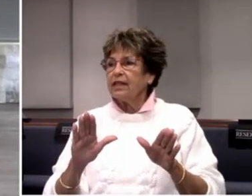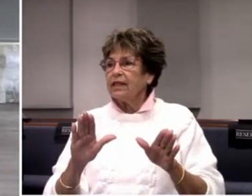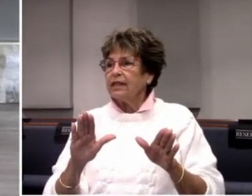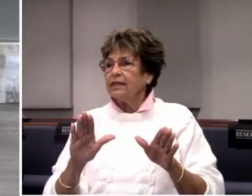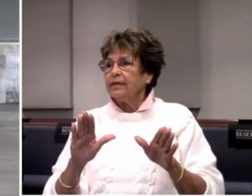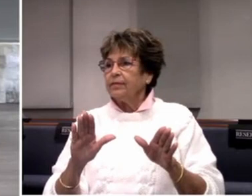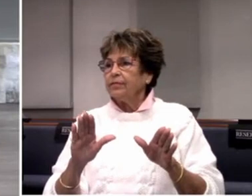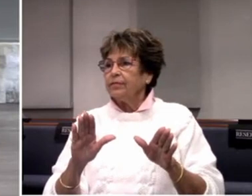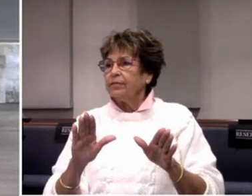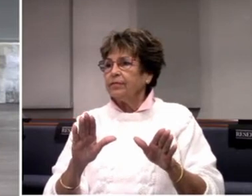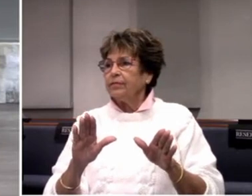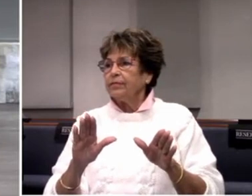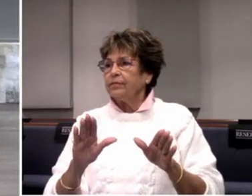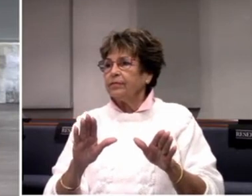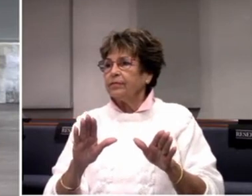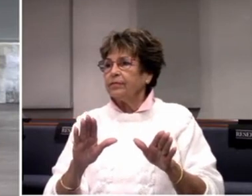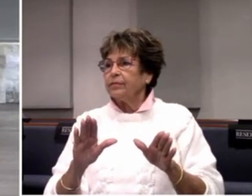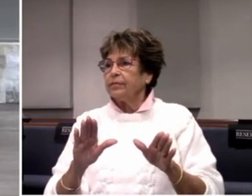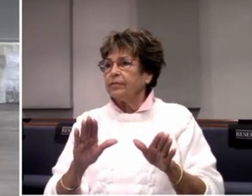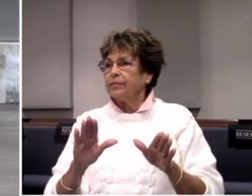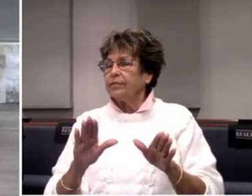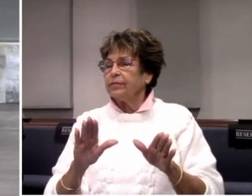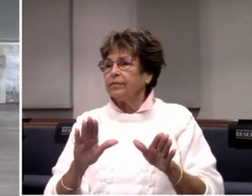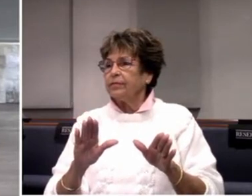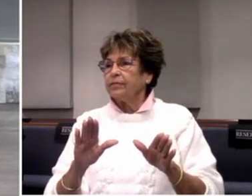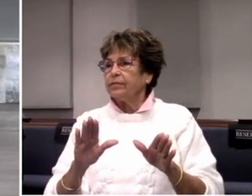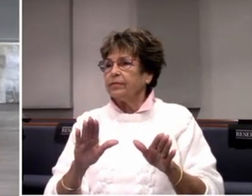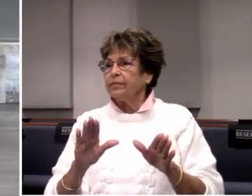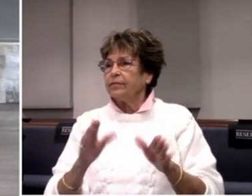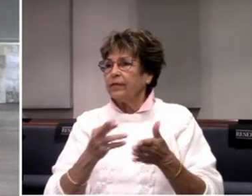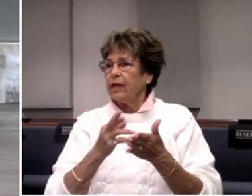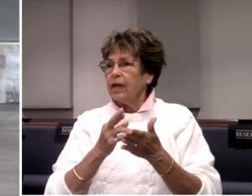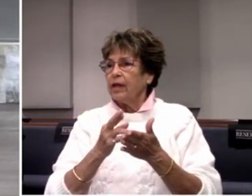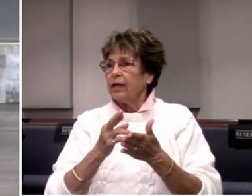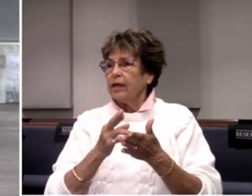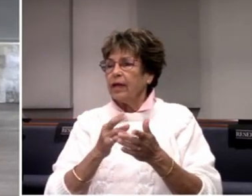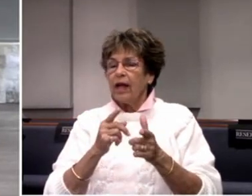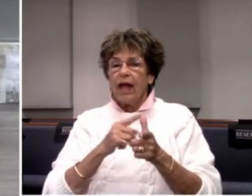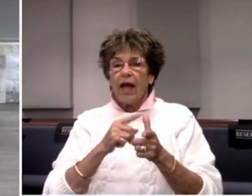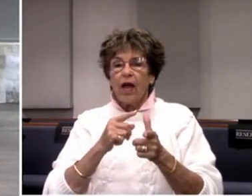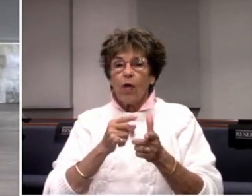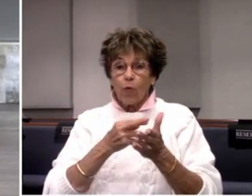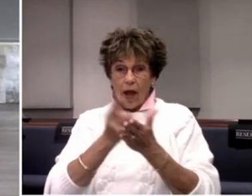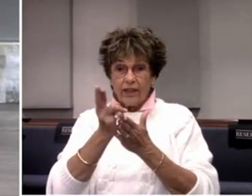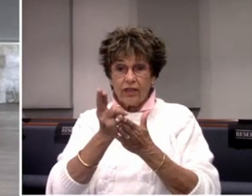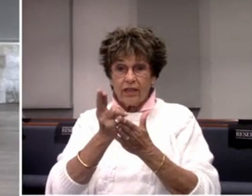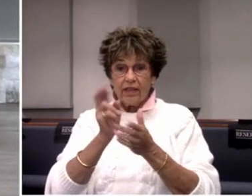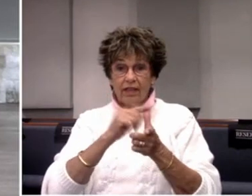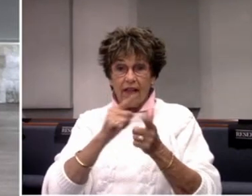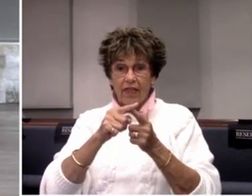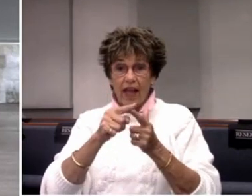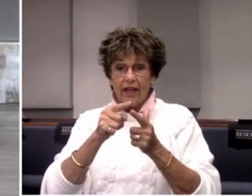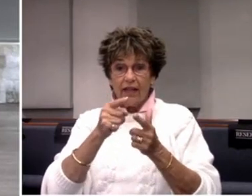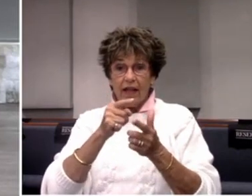little word? Notice the order. Righteousness, then peace, then